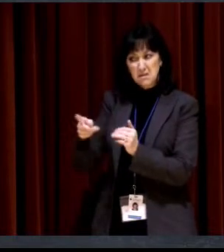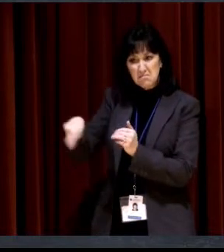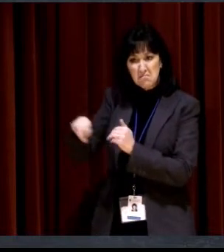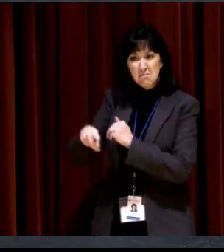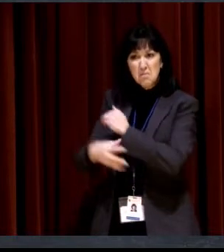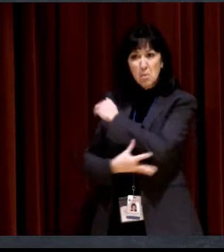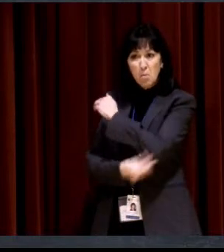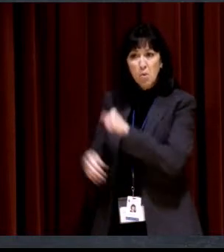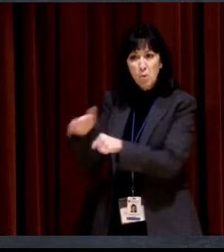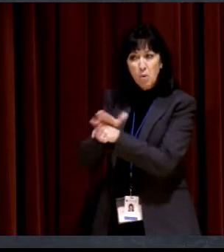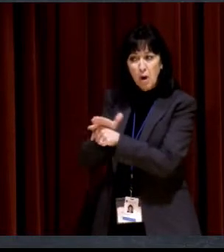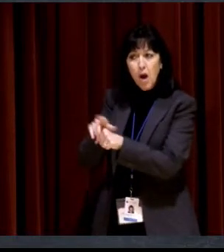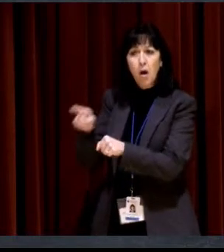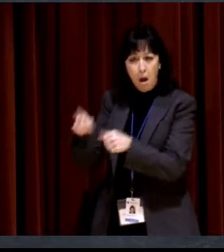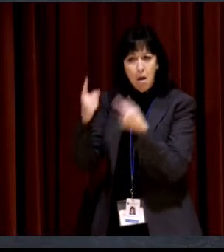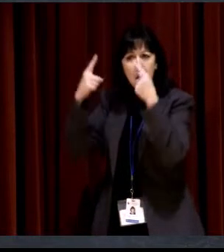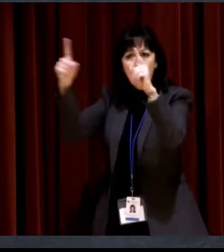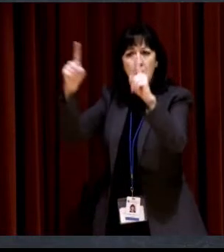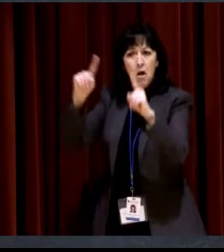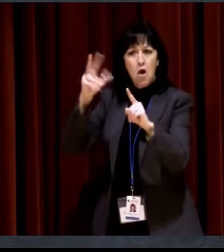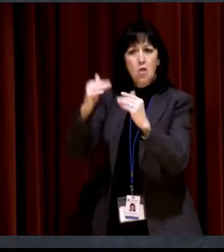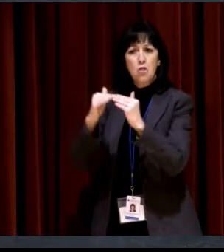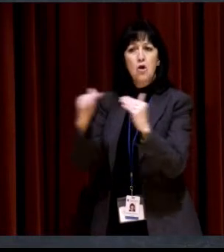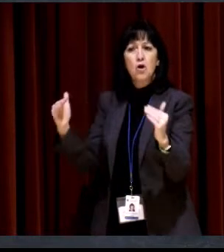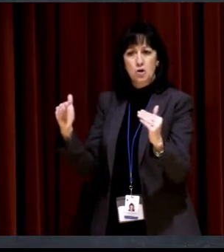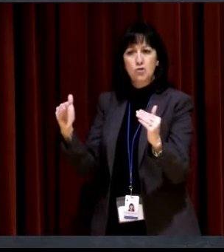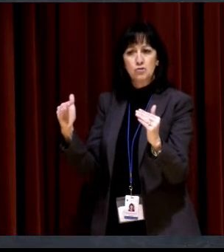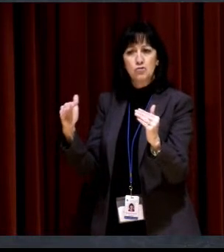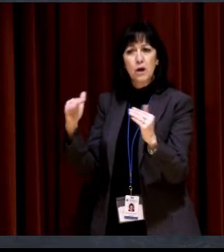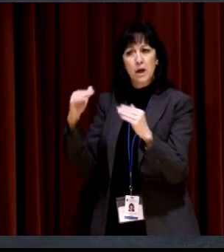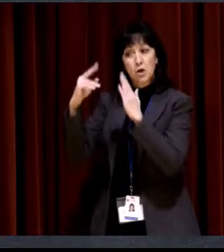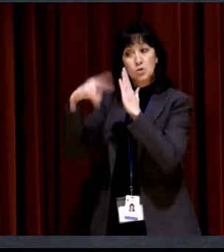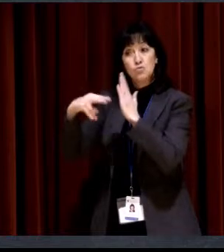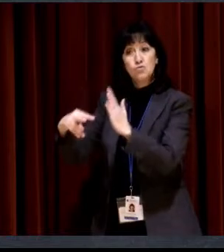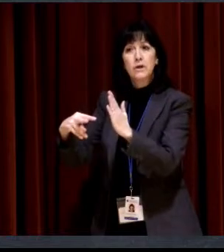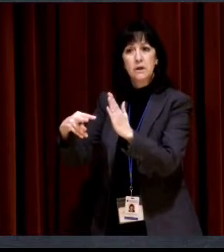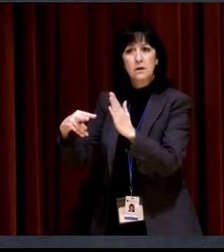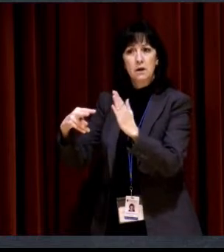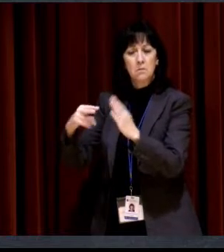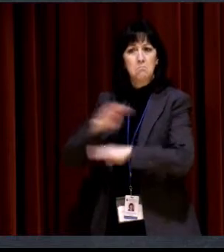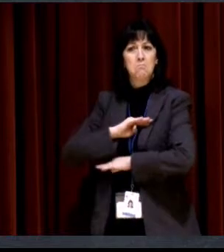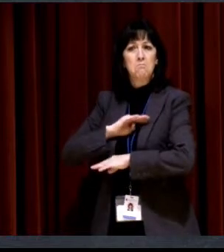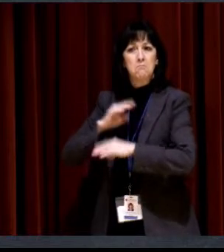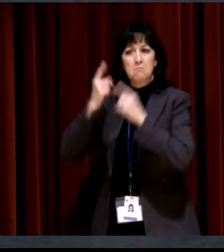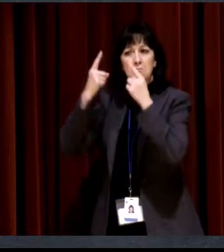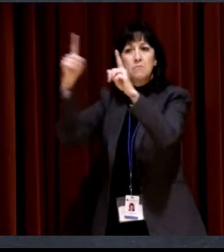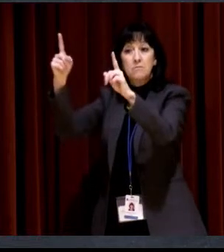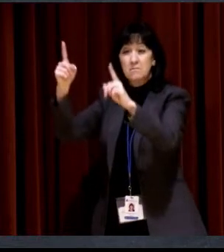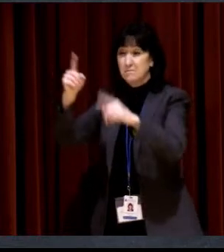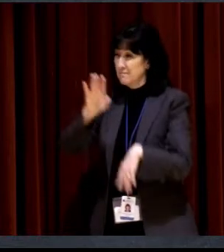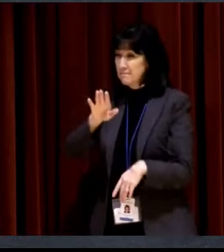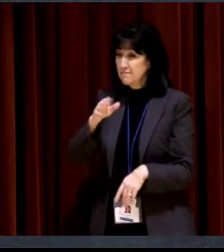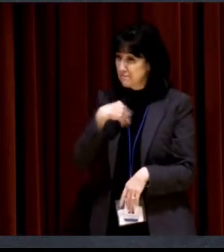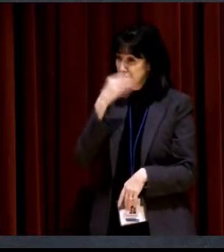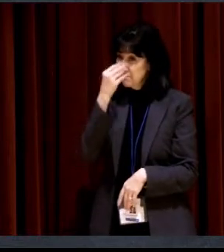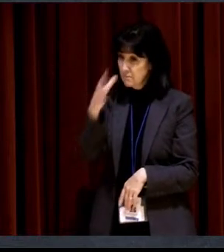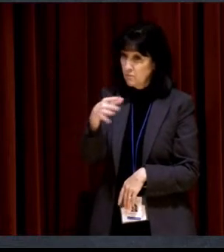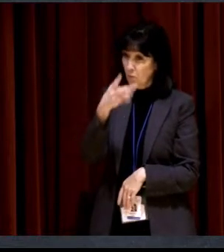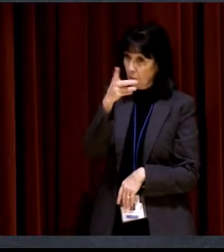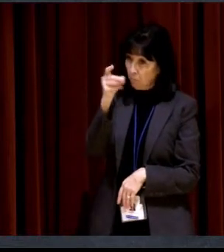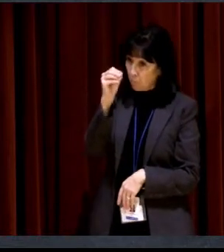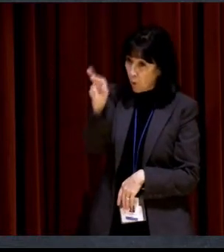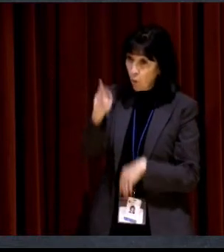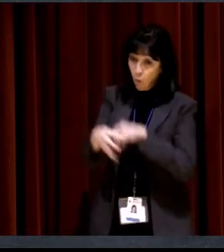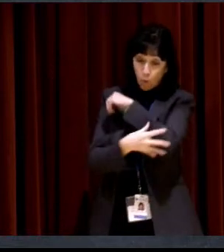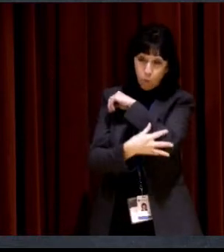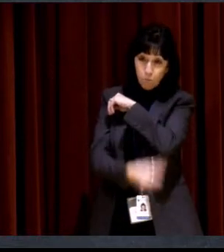done. And I'm talking about poor, kids that live in that greater, and a lot of English learners,